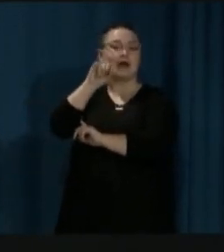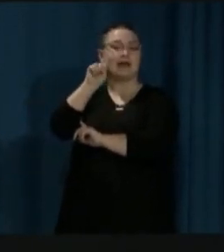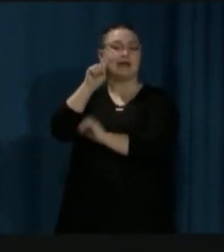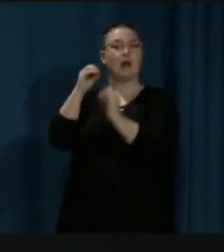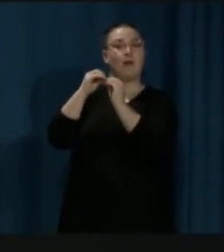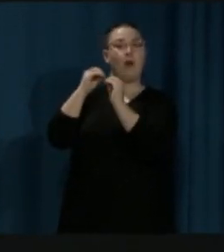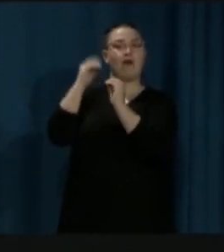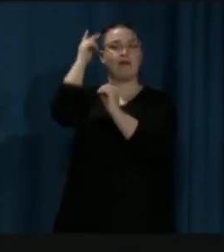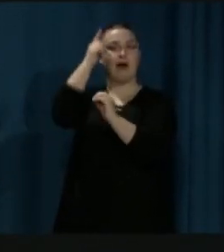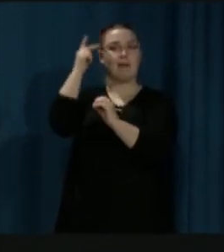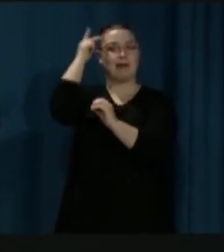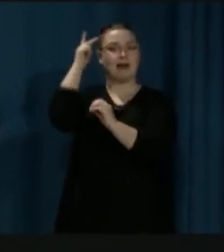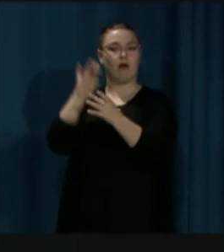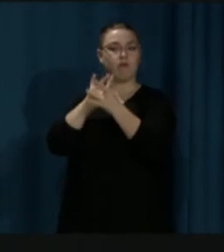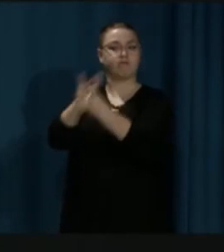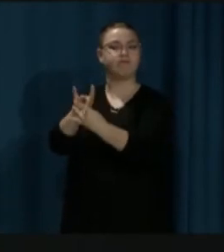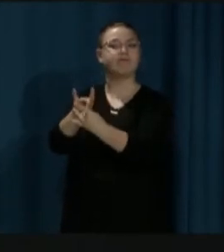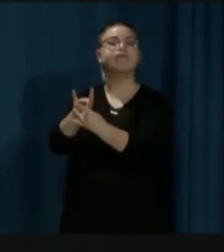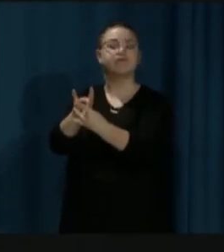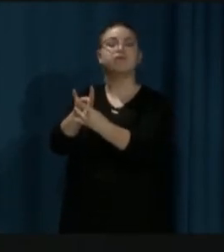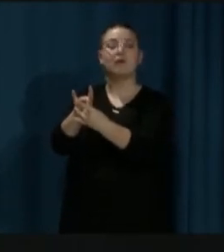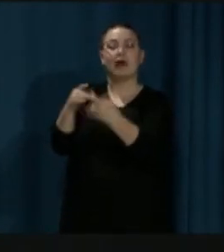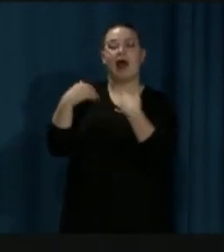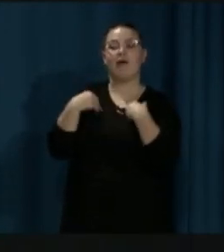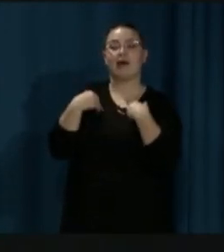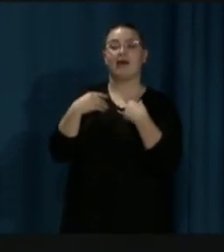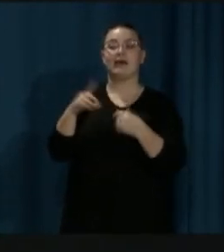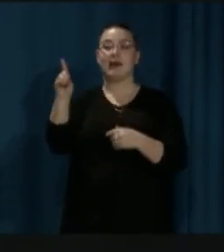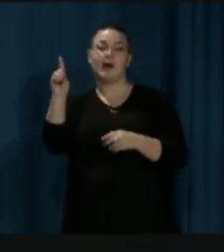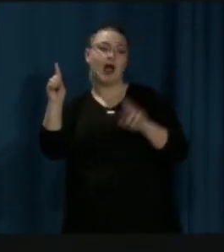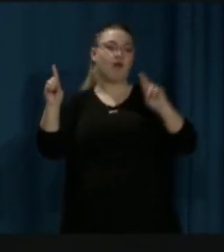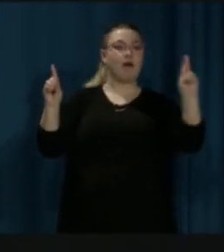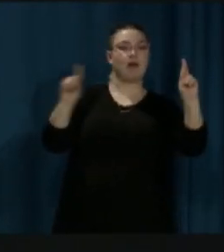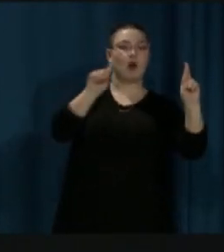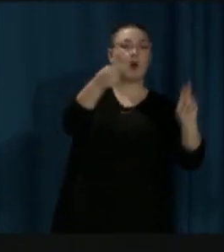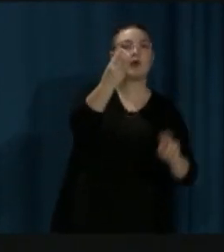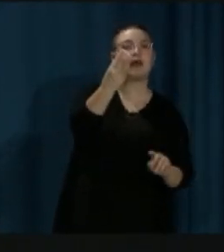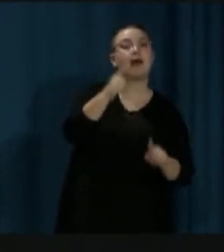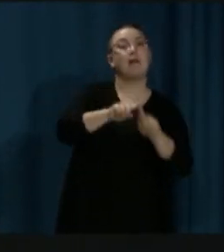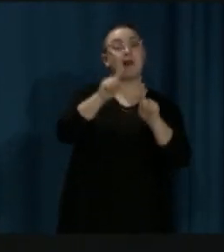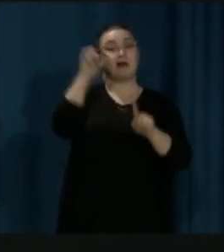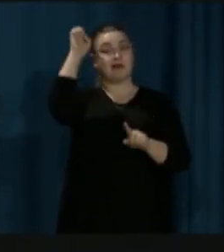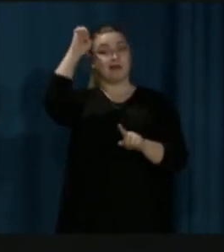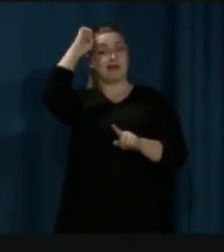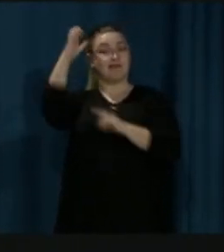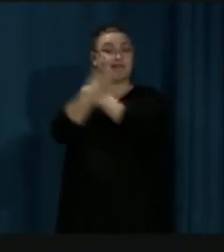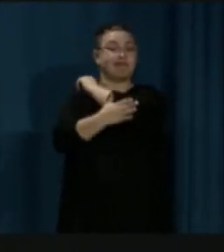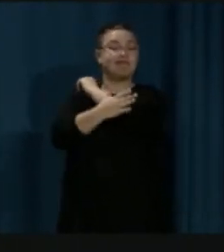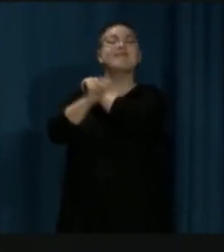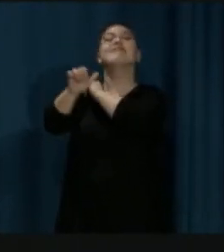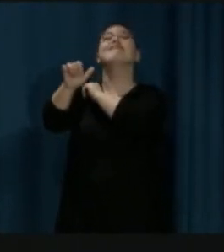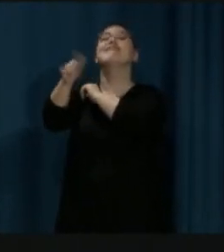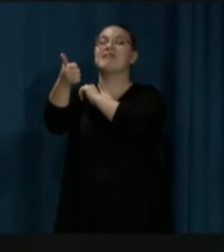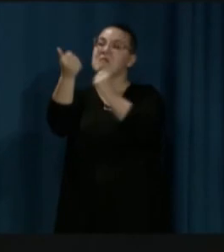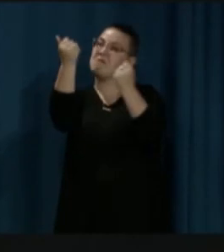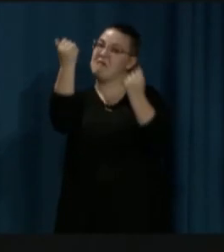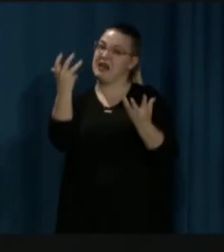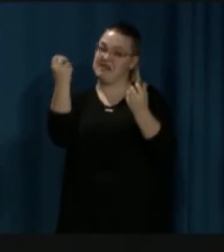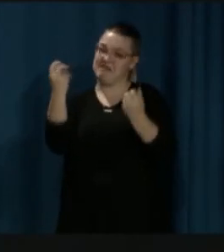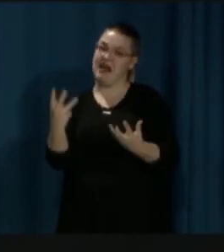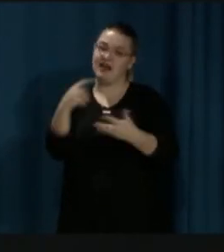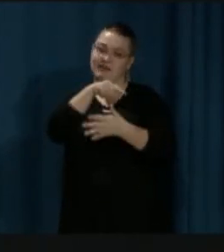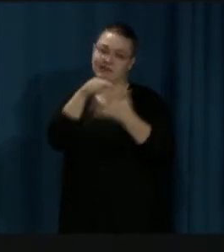will be a Democrat versus a Republican. This might come into play if you have an independent candidate running, which doesn't happen